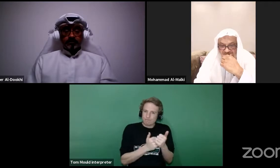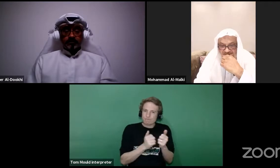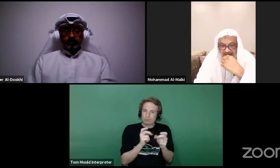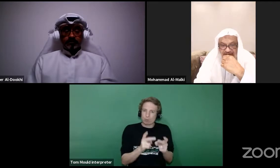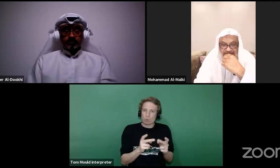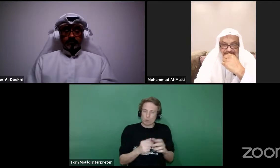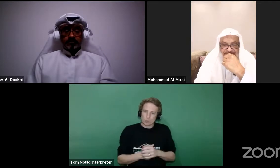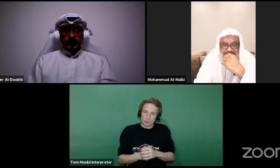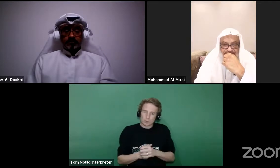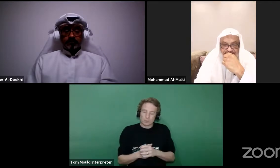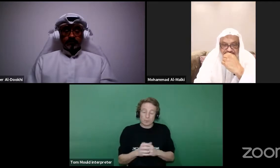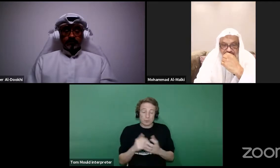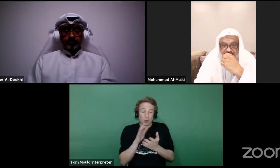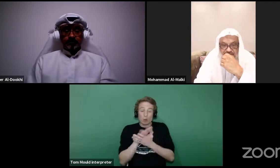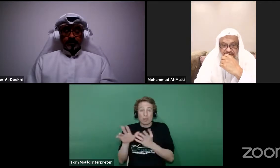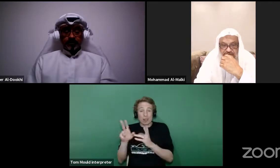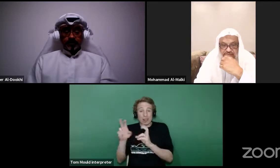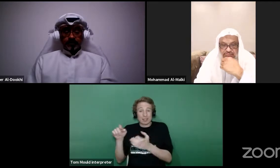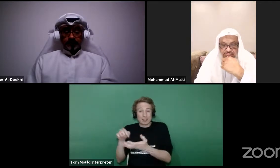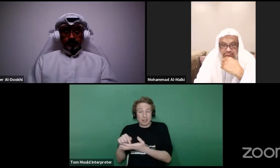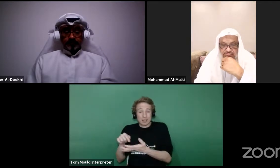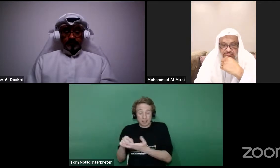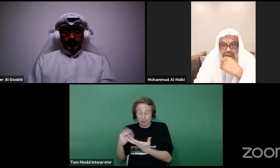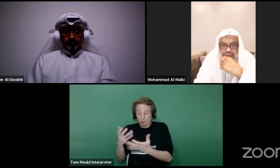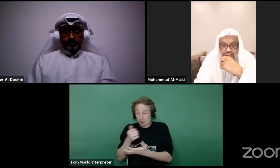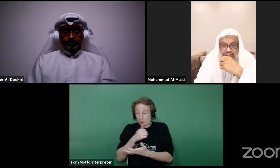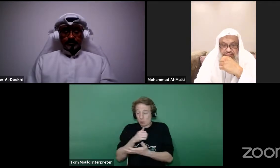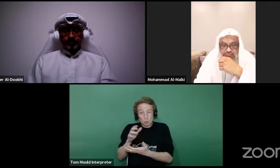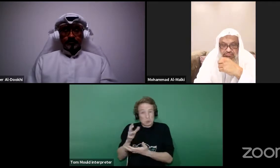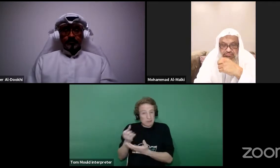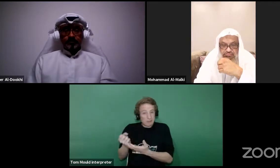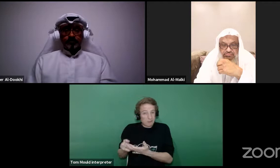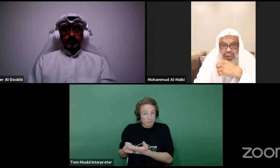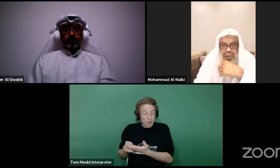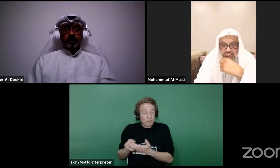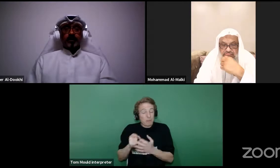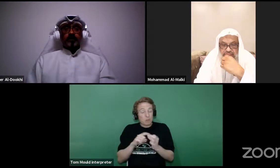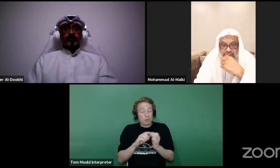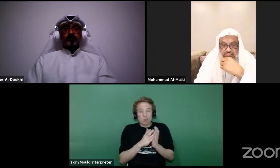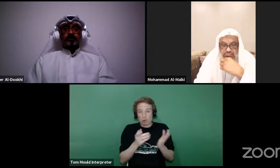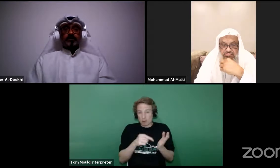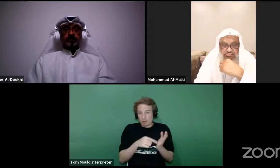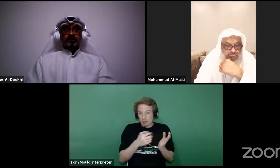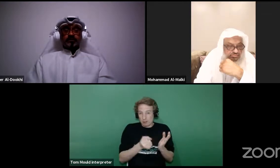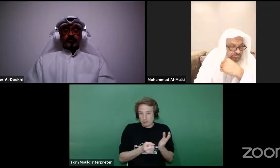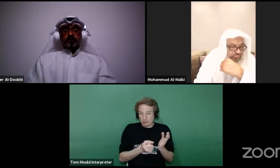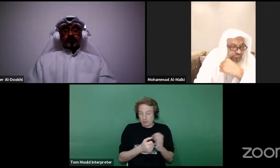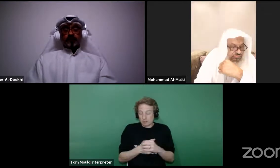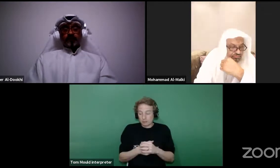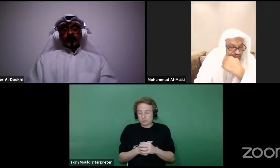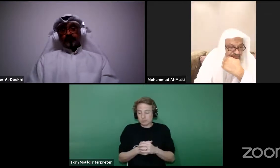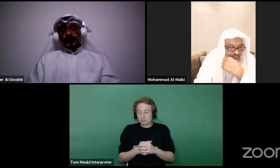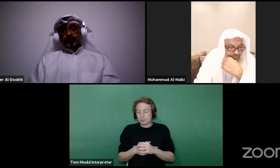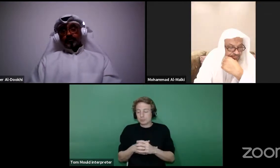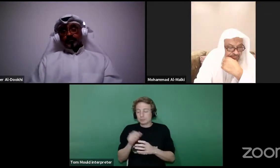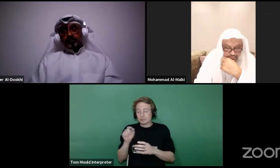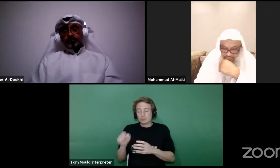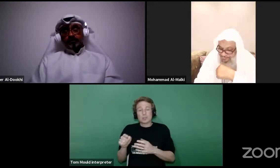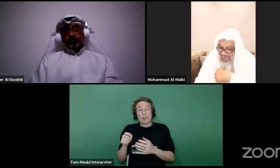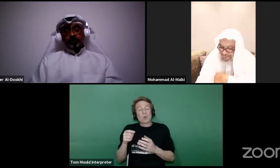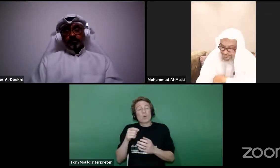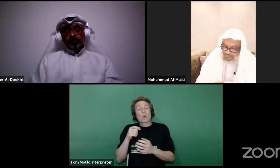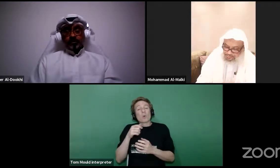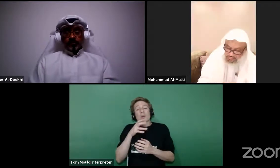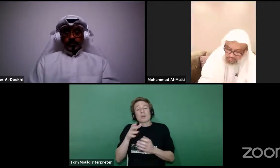Hadith, and the Sheikh gave a couple of examples. The first, the narration collected by Imam Muslim on